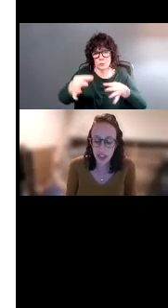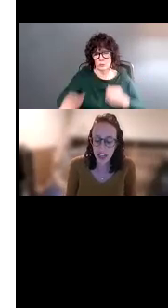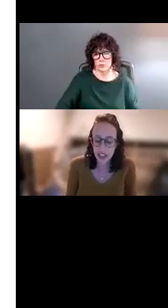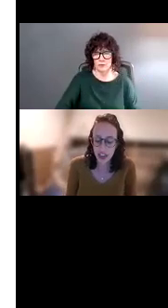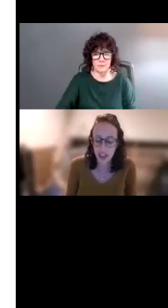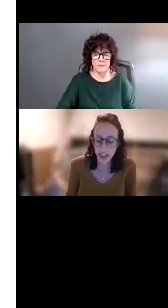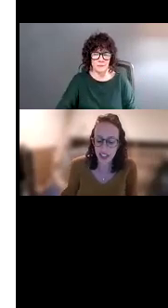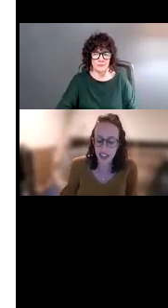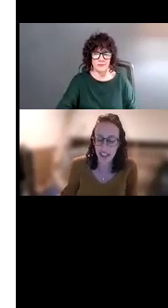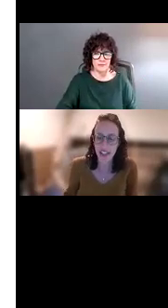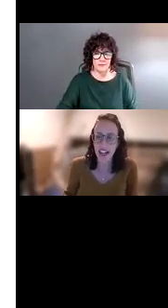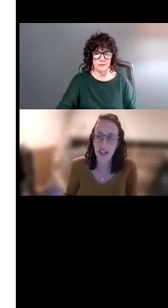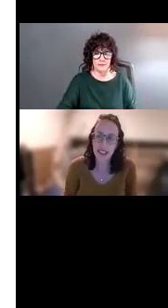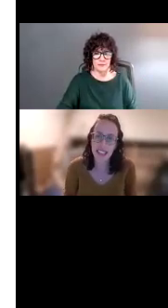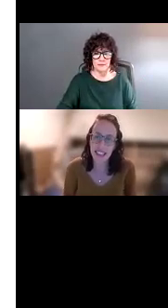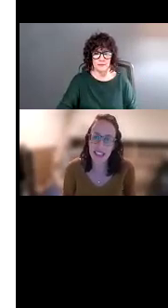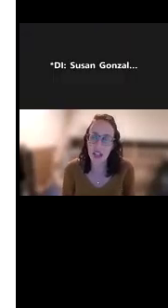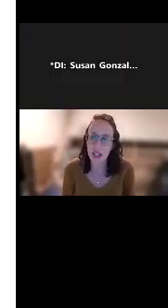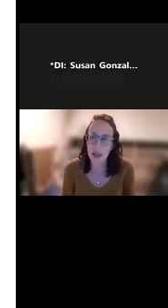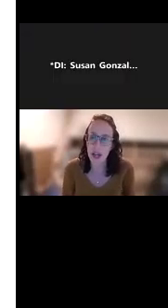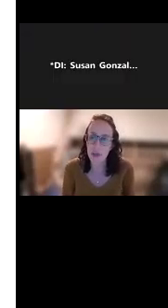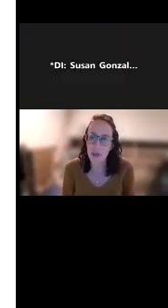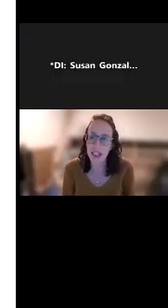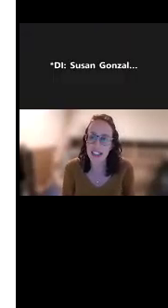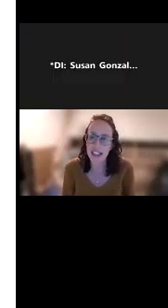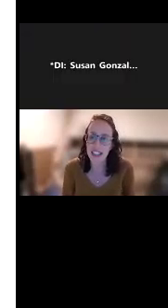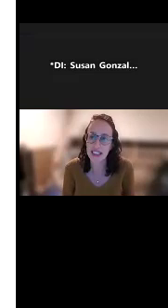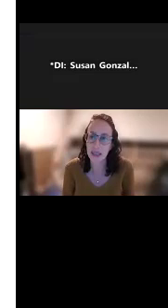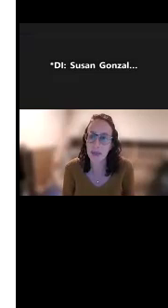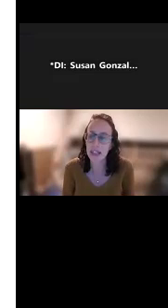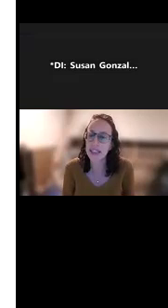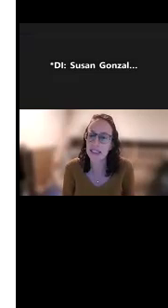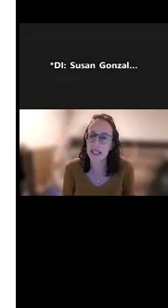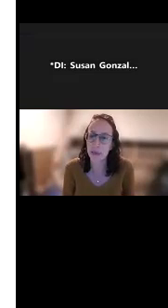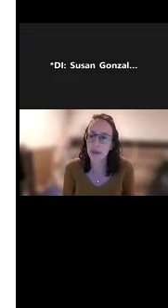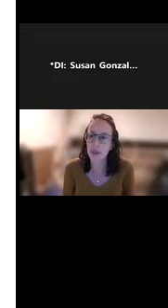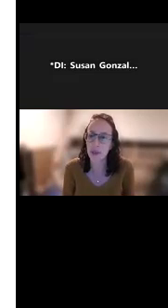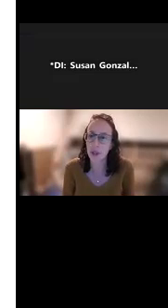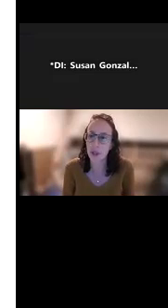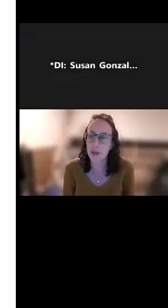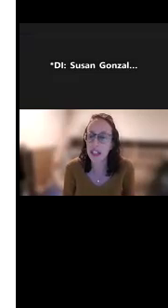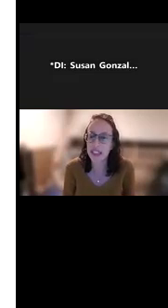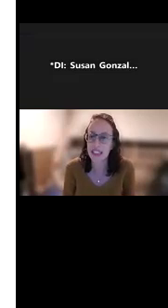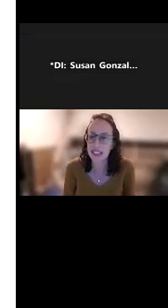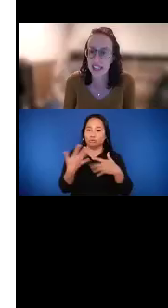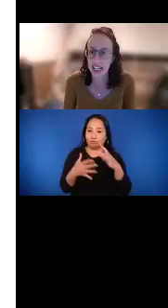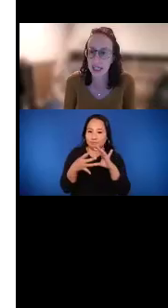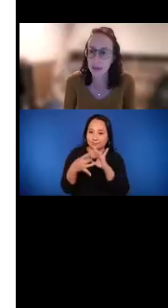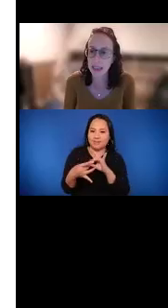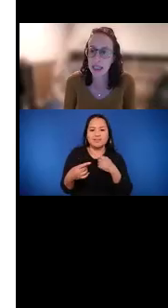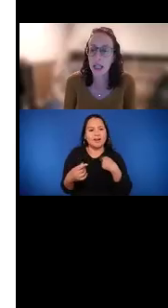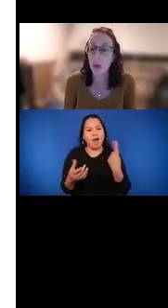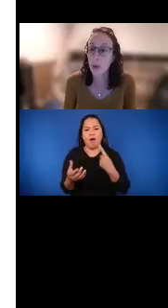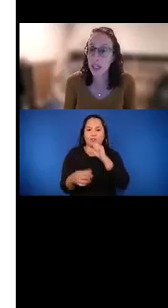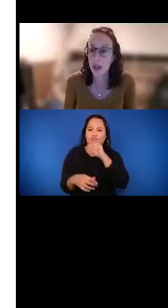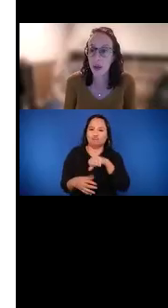Social connection, I always like to talk about because it's the best tip for preventing